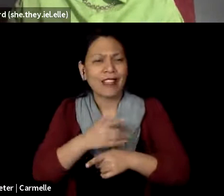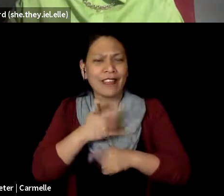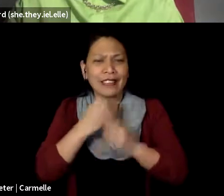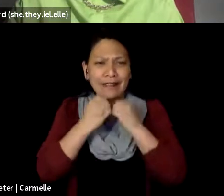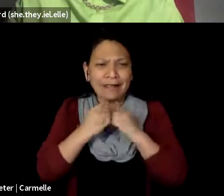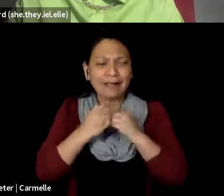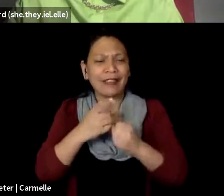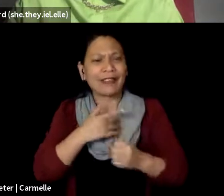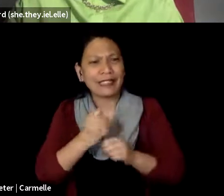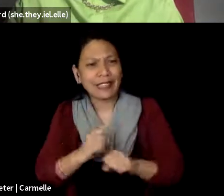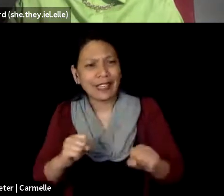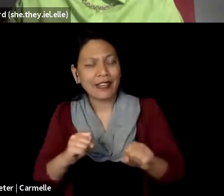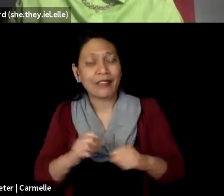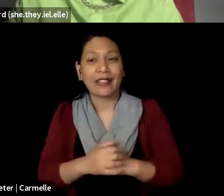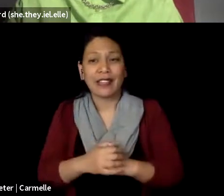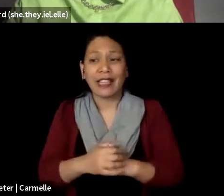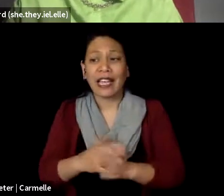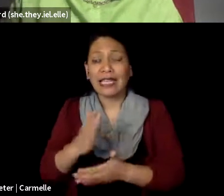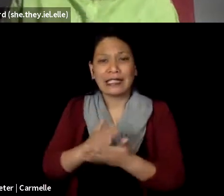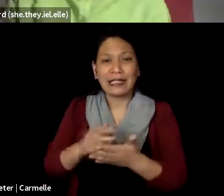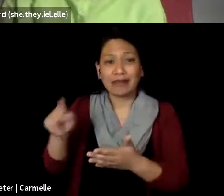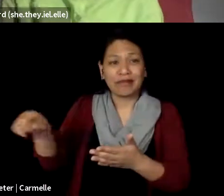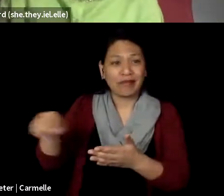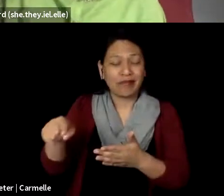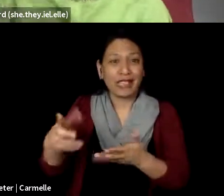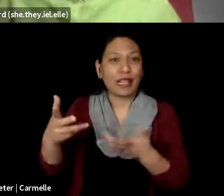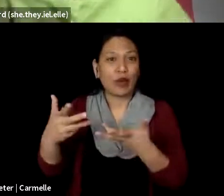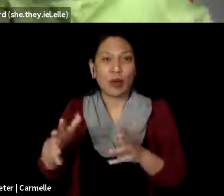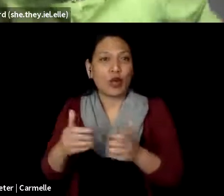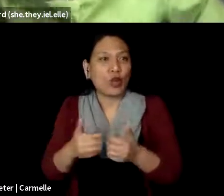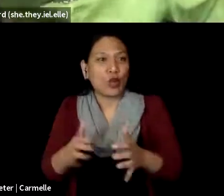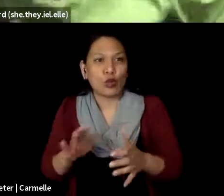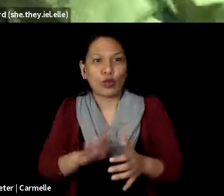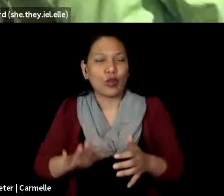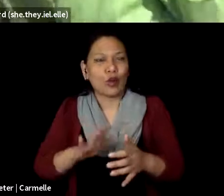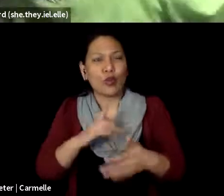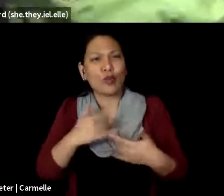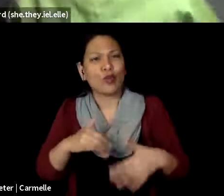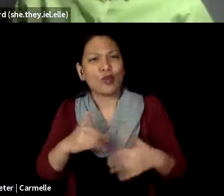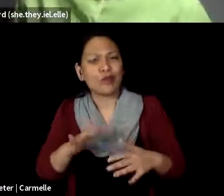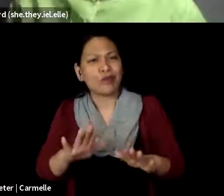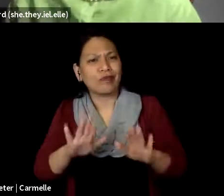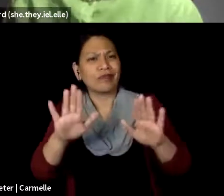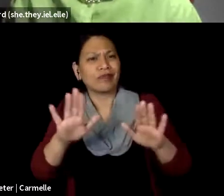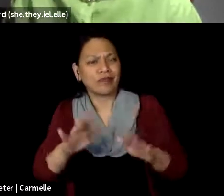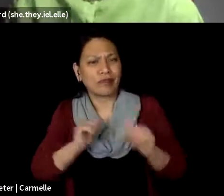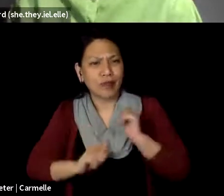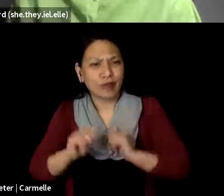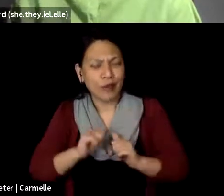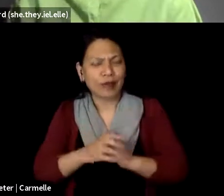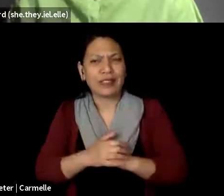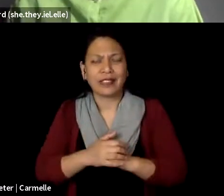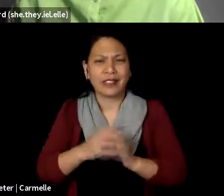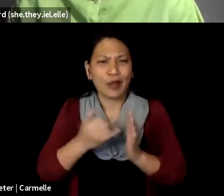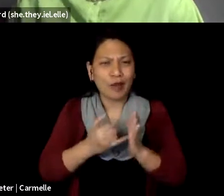like organizations not wanting to lose their most interesting, engaging work. And again, like artists are